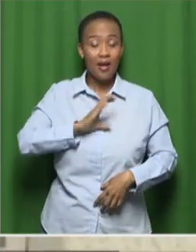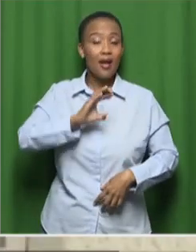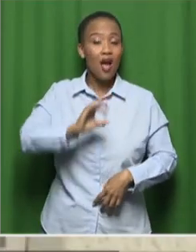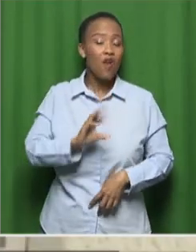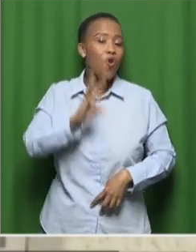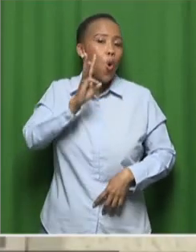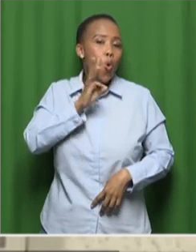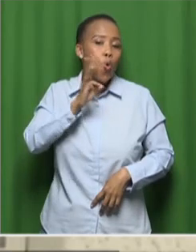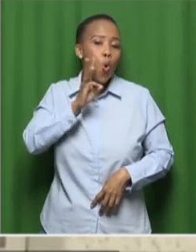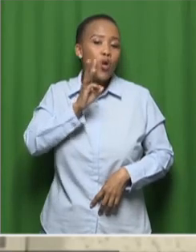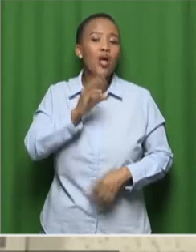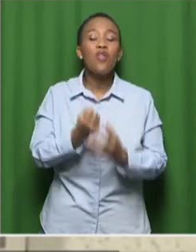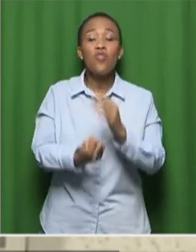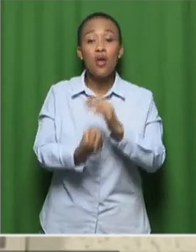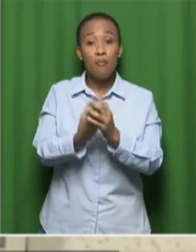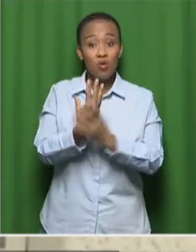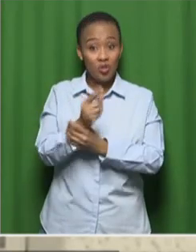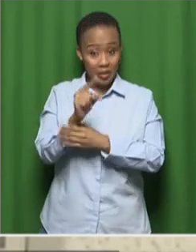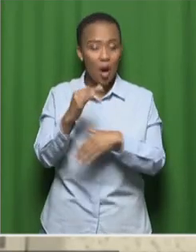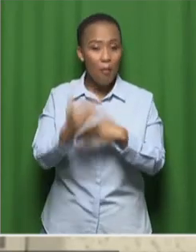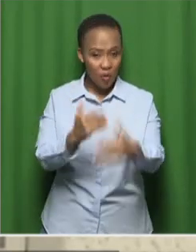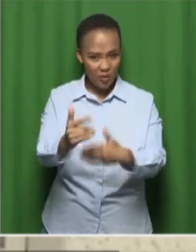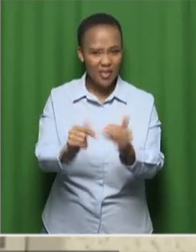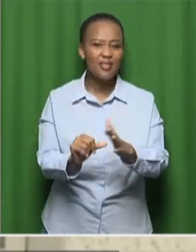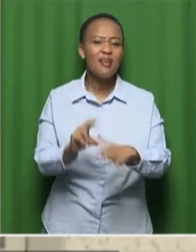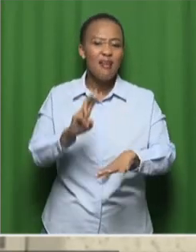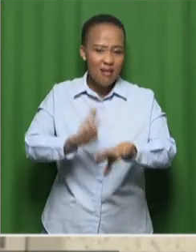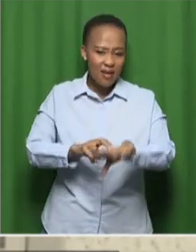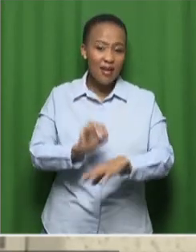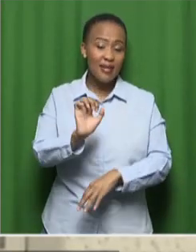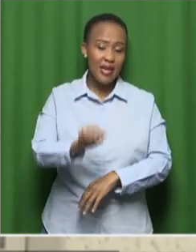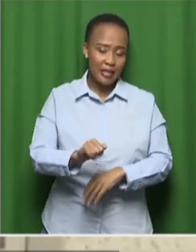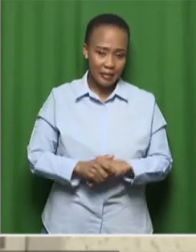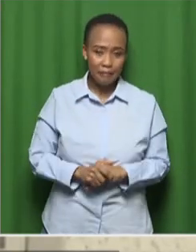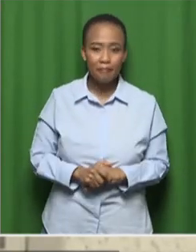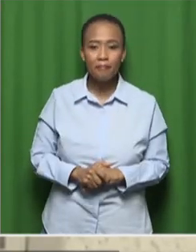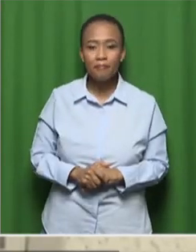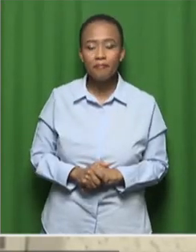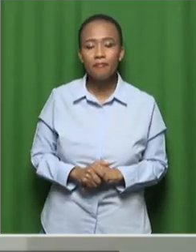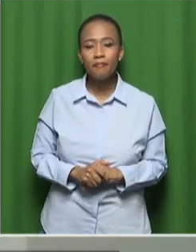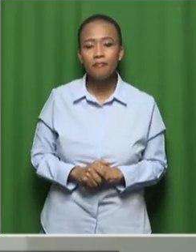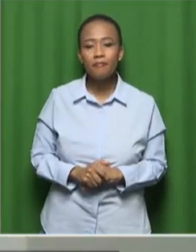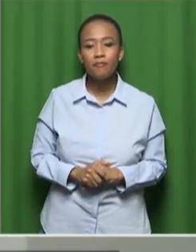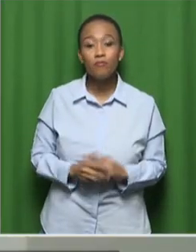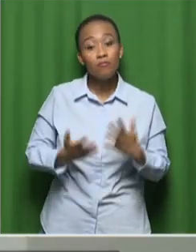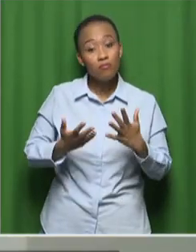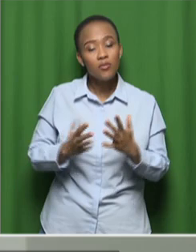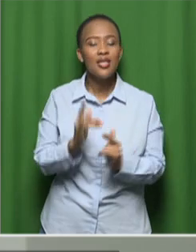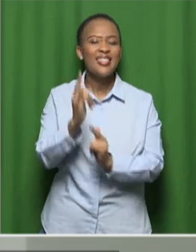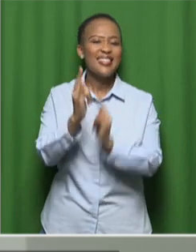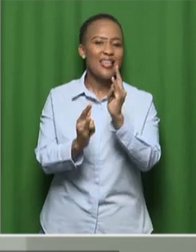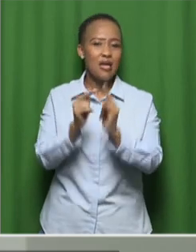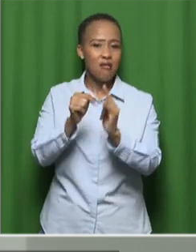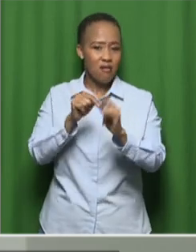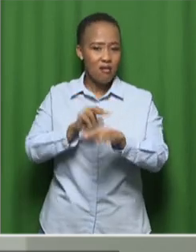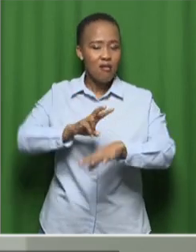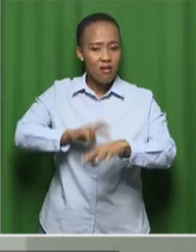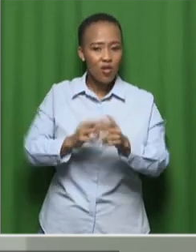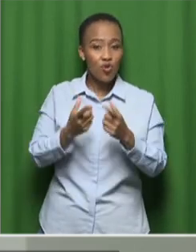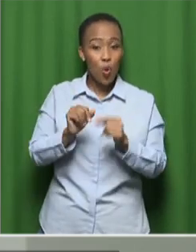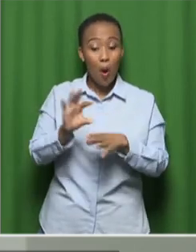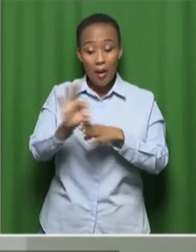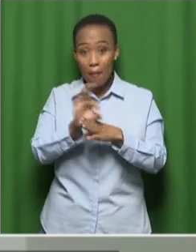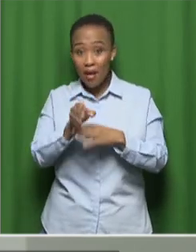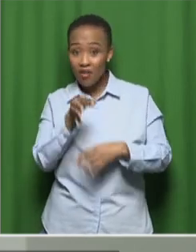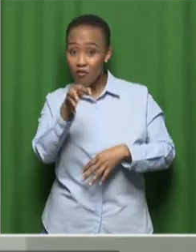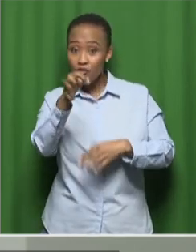processes were necessary. Badruddin says great lessons were learned and has enabled the city to improve its future